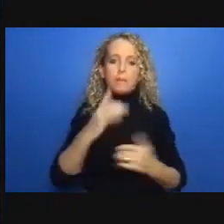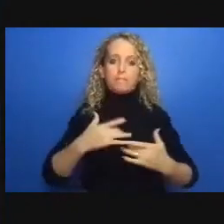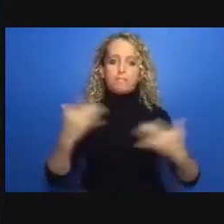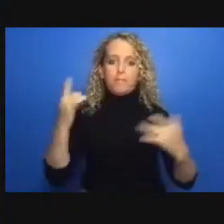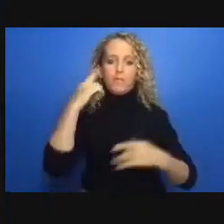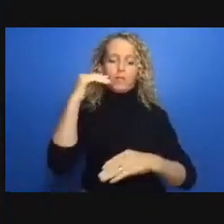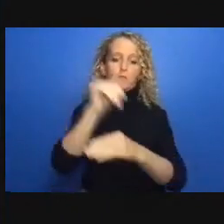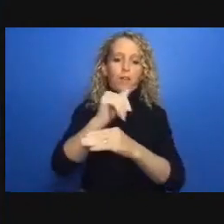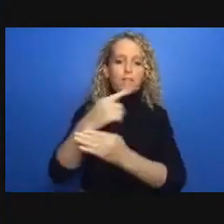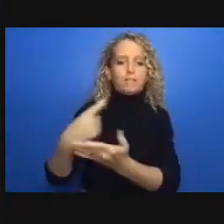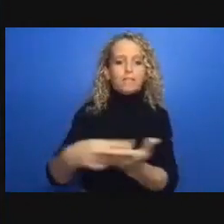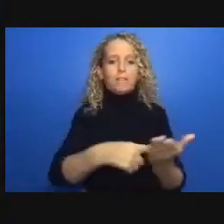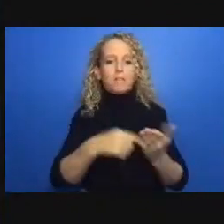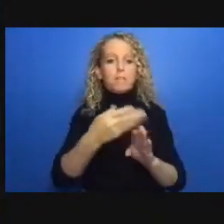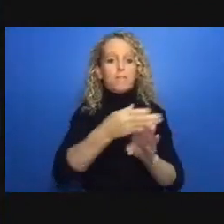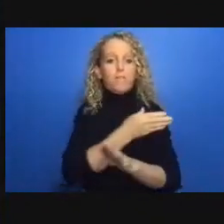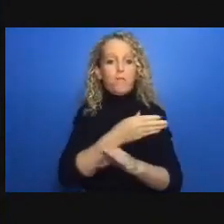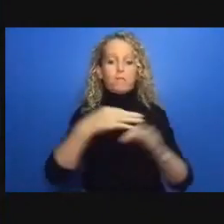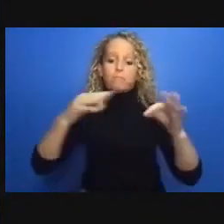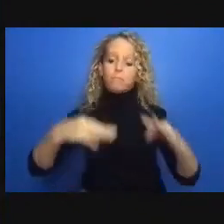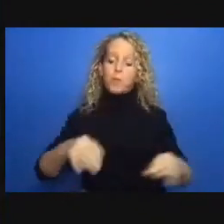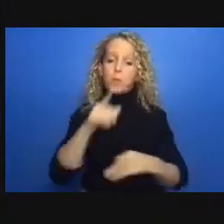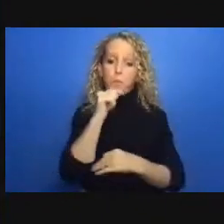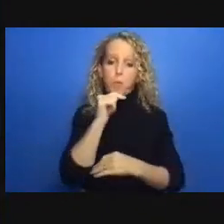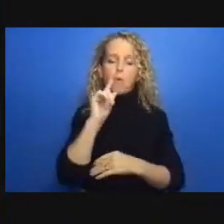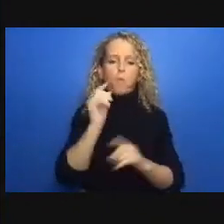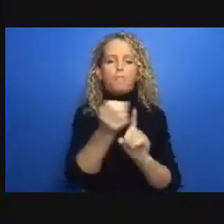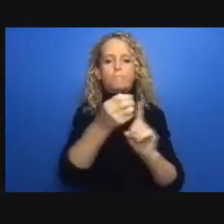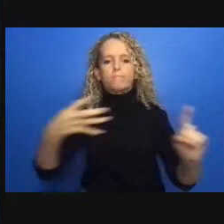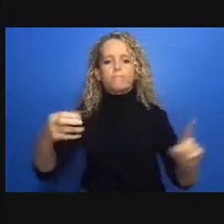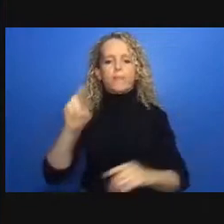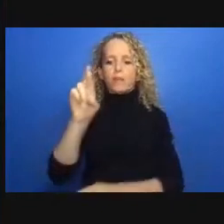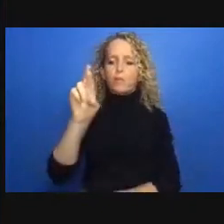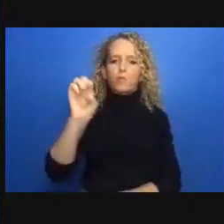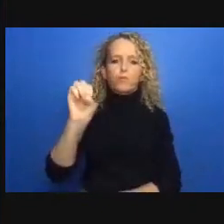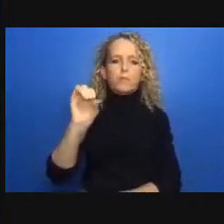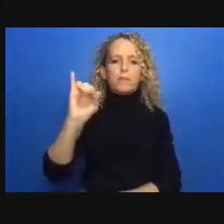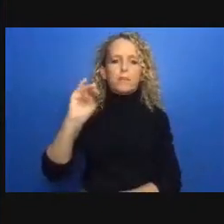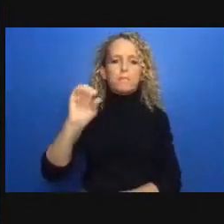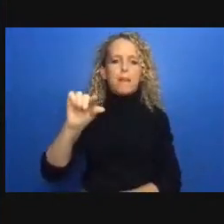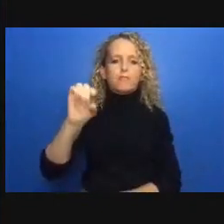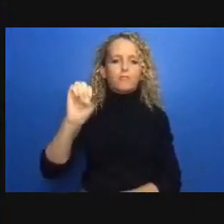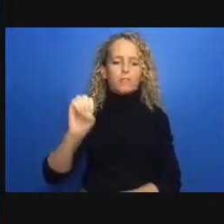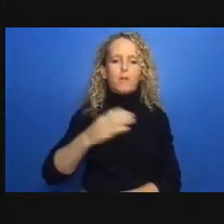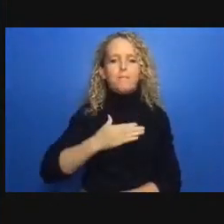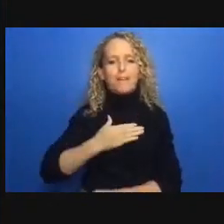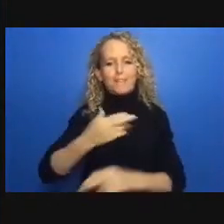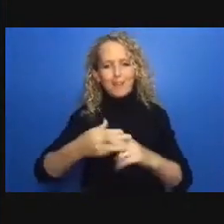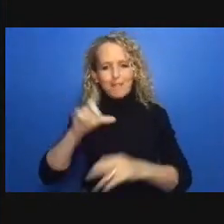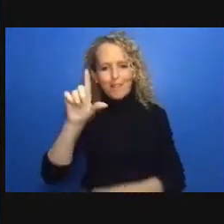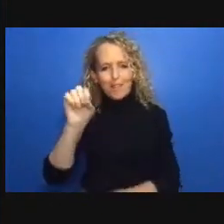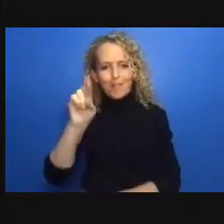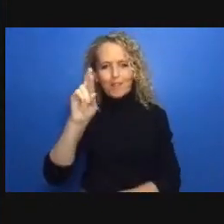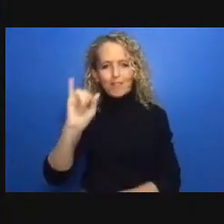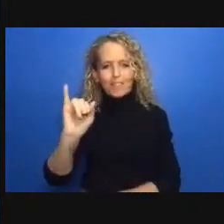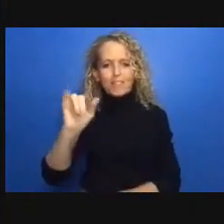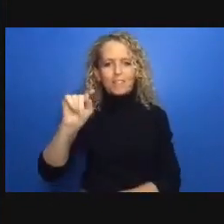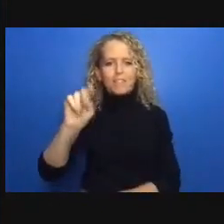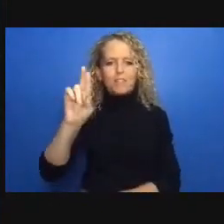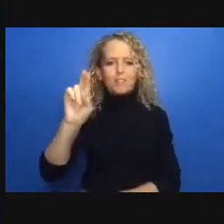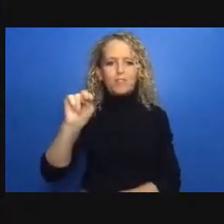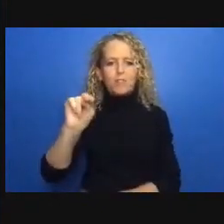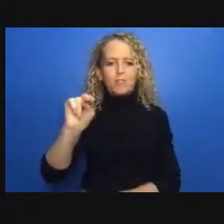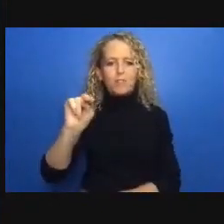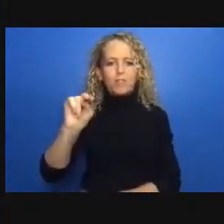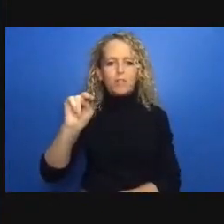night, I'm going to tell you a little bit about the Reimagine project. So I should also tell you, my name is Lori Turnbull, and I am the director of the